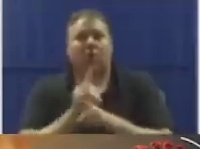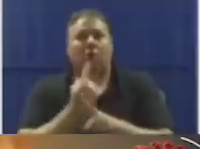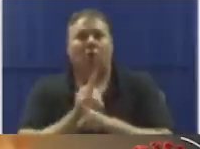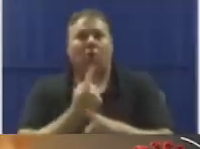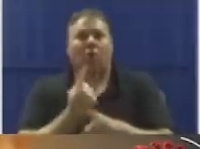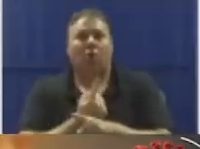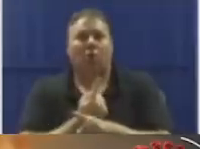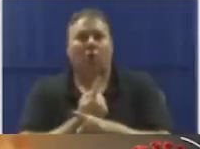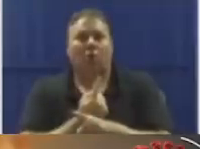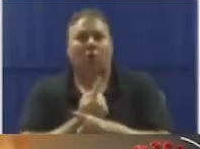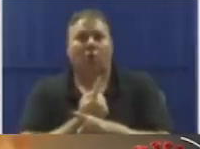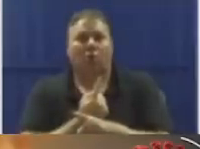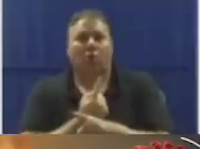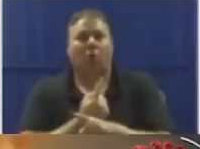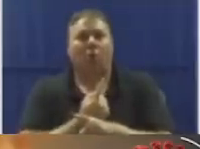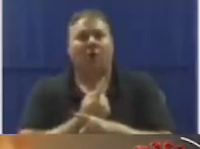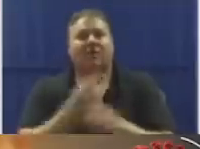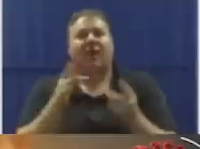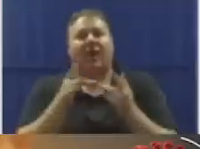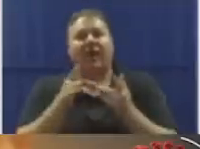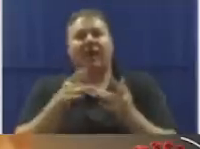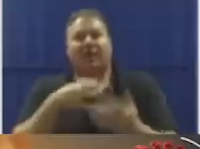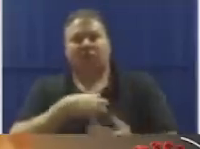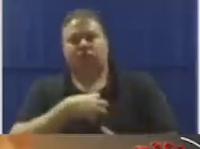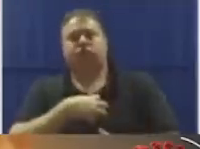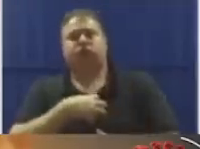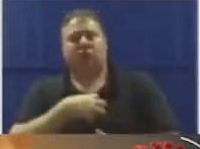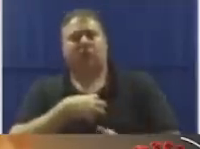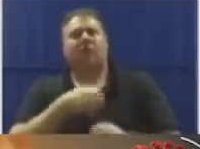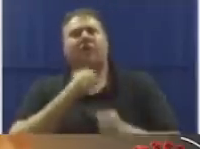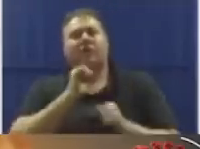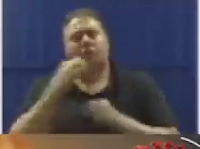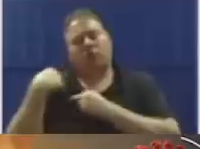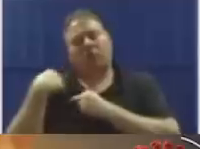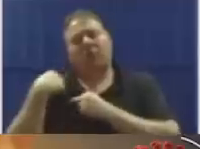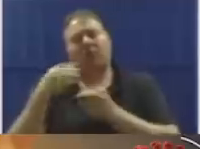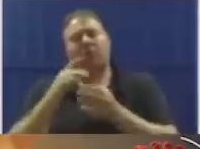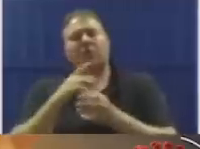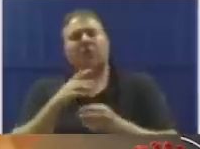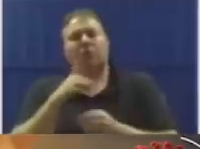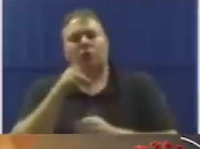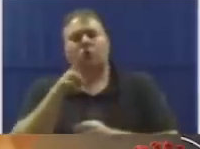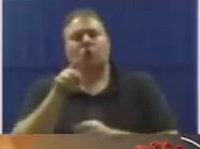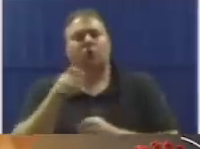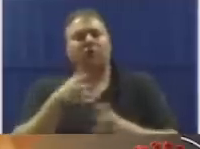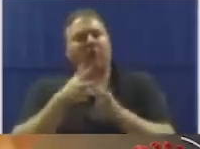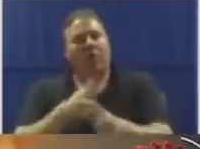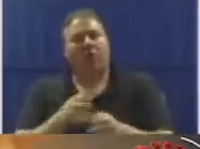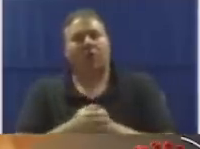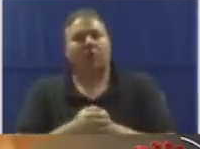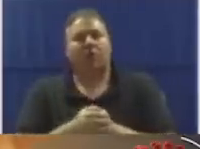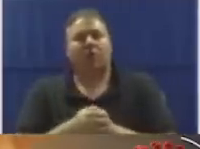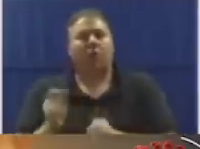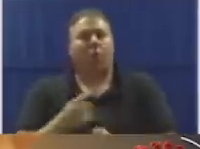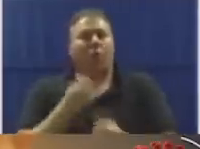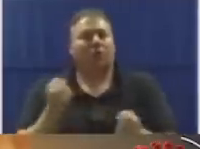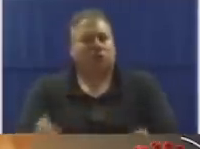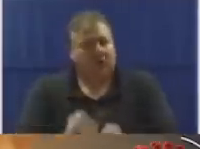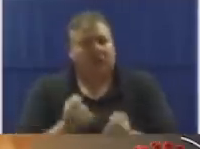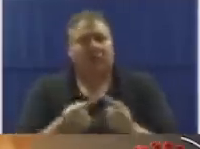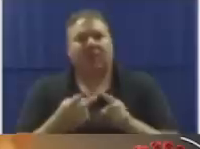true dictates of his conscience in the execution of his duties. This he is required to do with all of his strengths and all of his